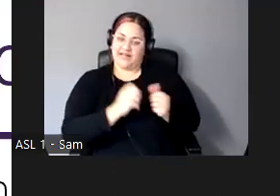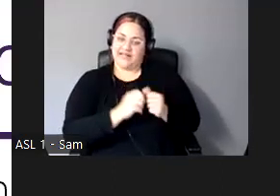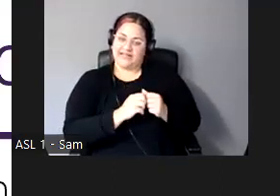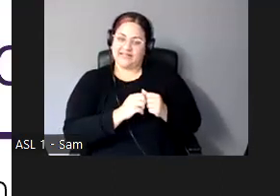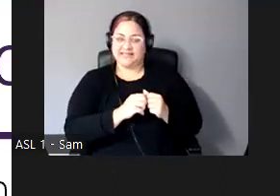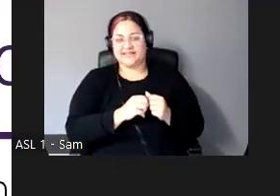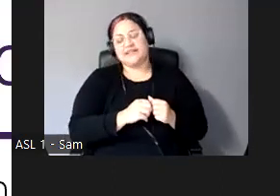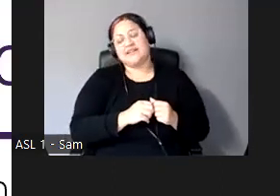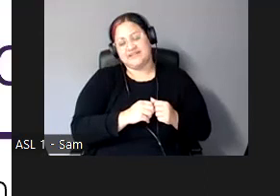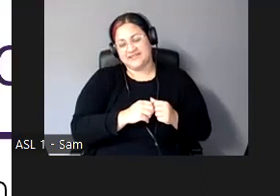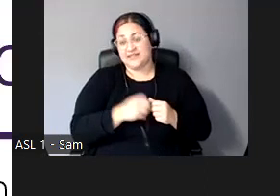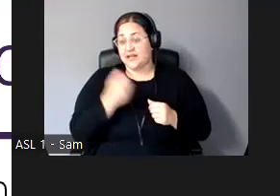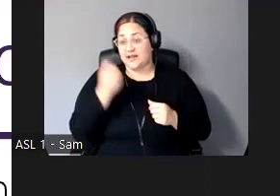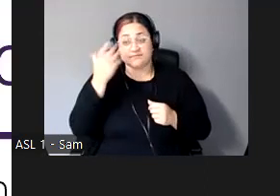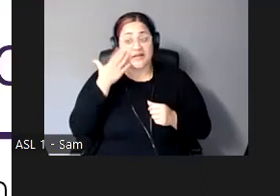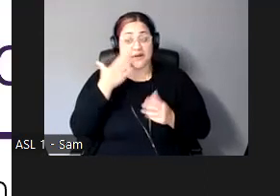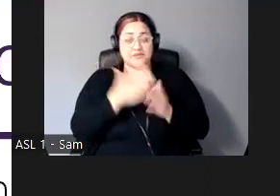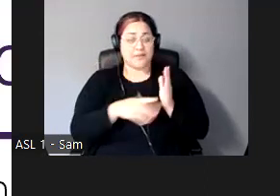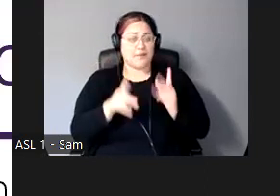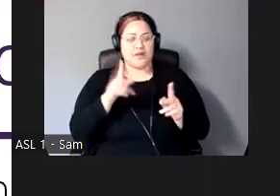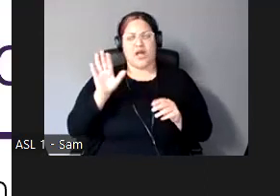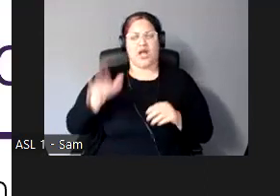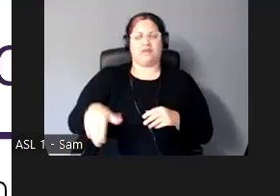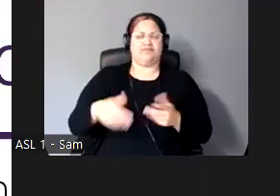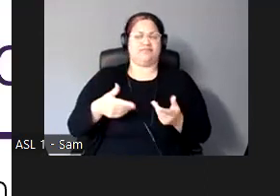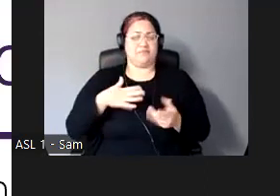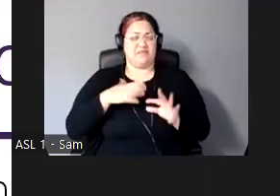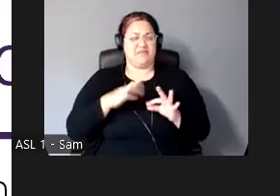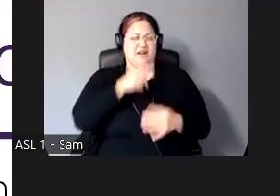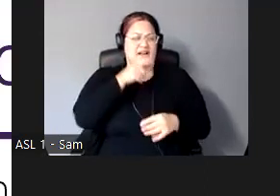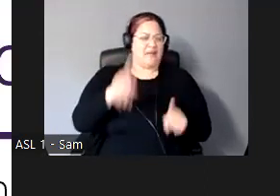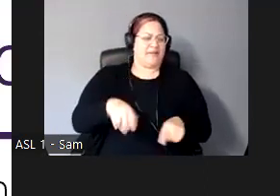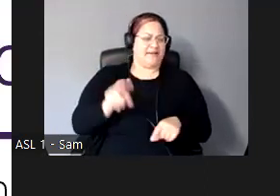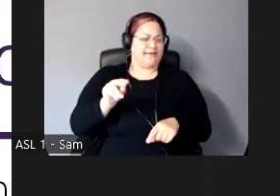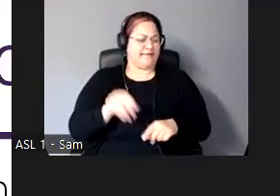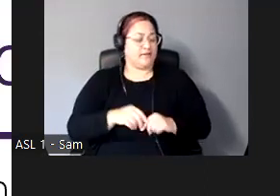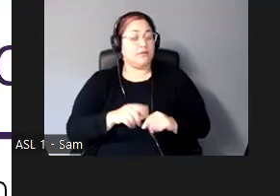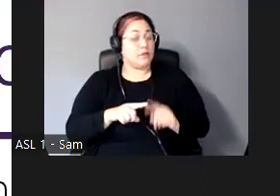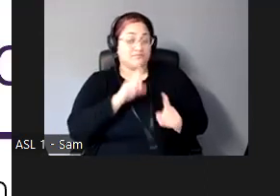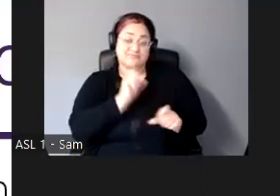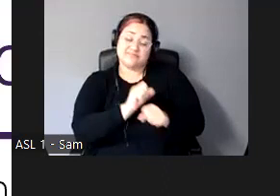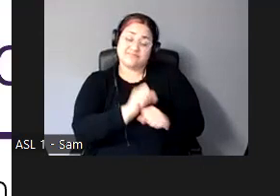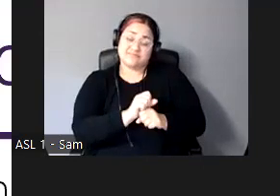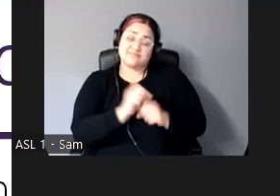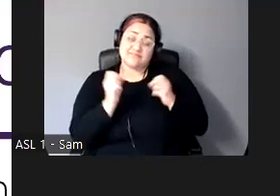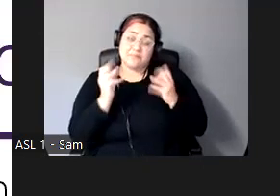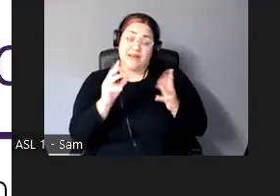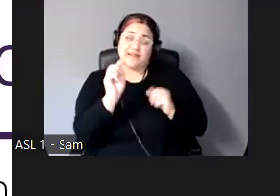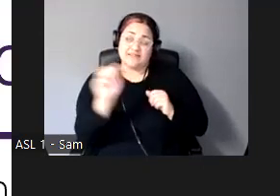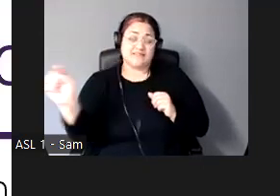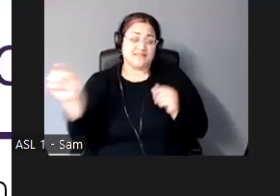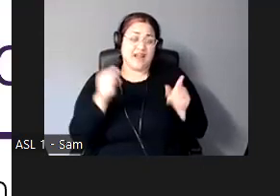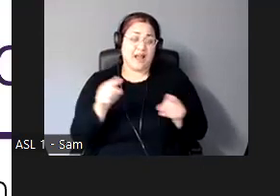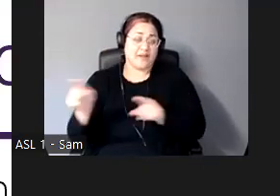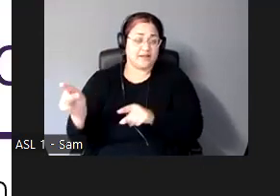happen in my family, or it might not happen to in my neighborhood. But the fact is, you know, when we look at statistics,